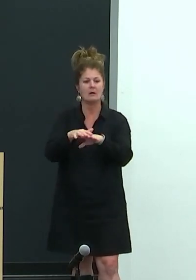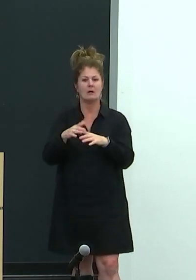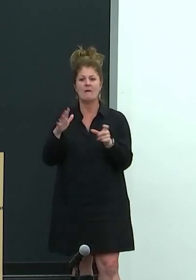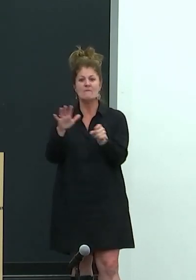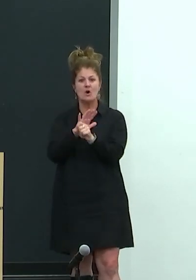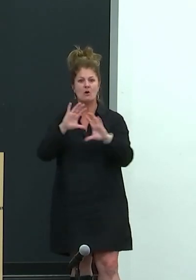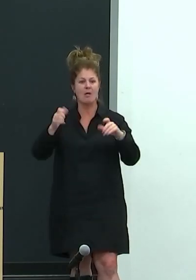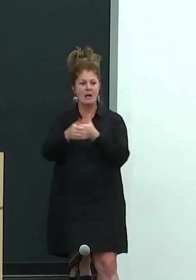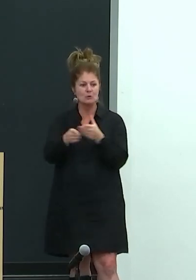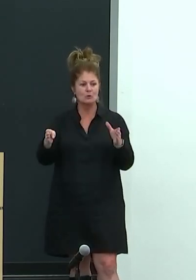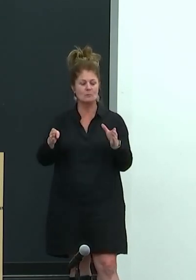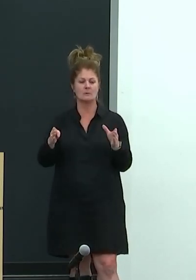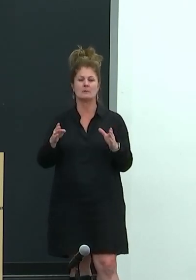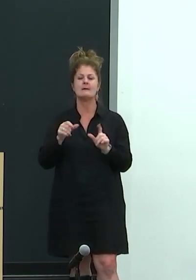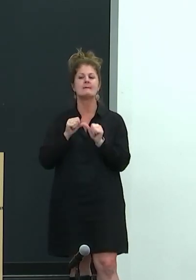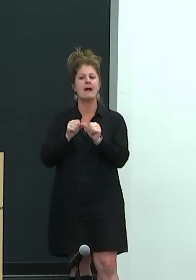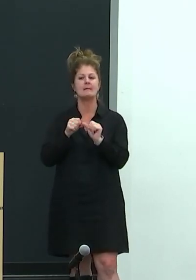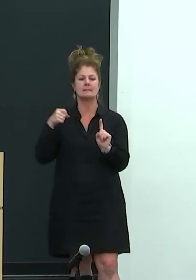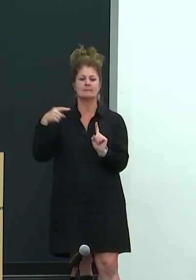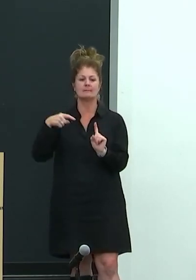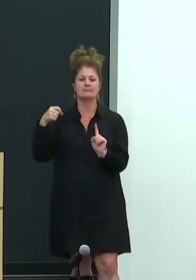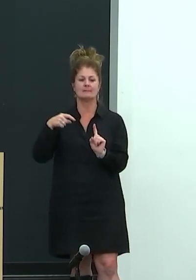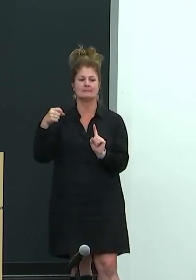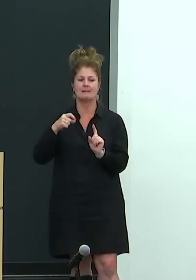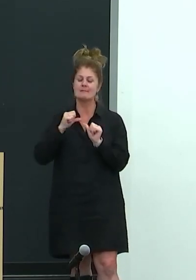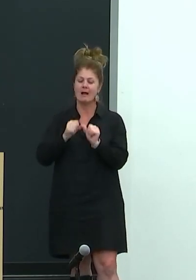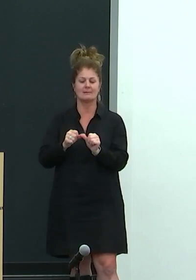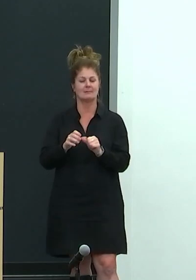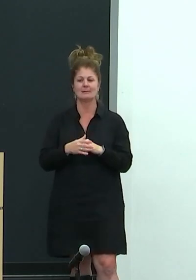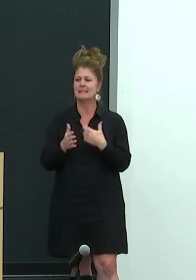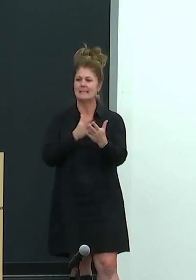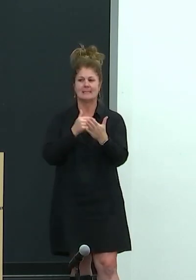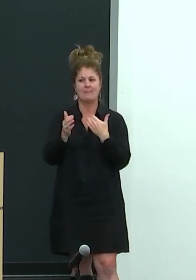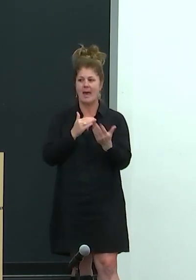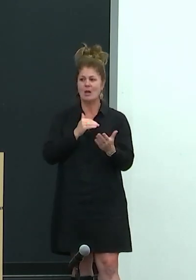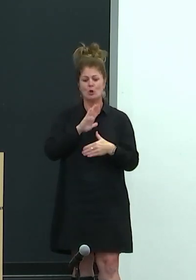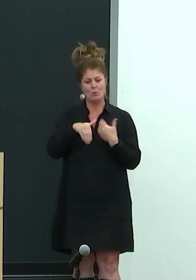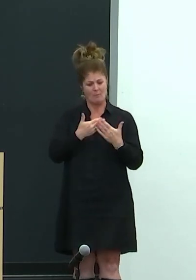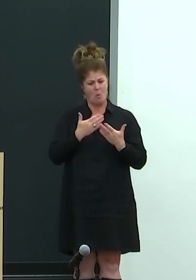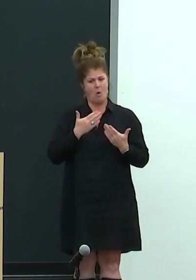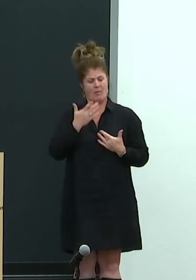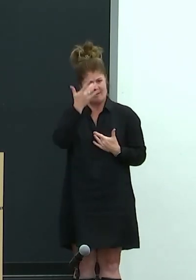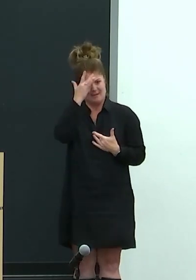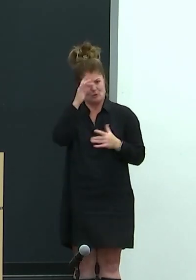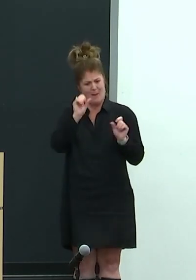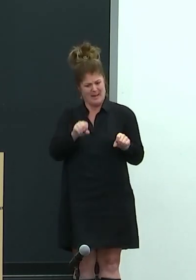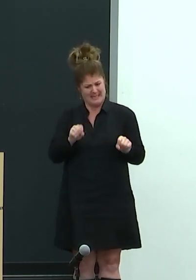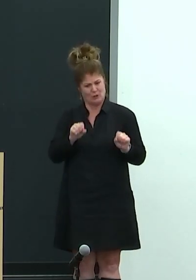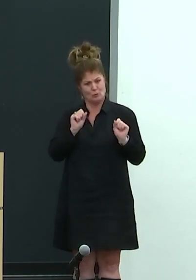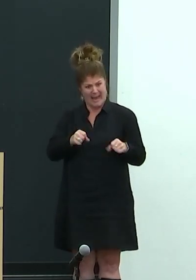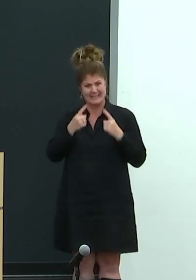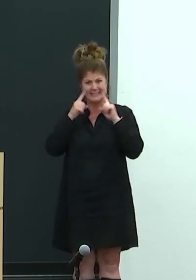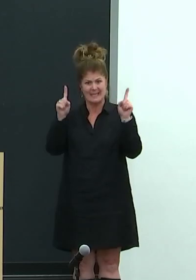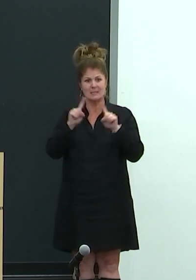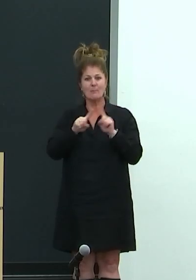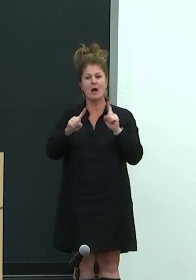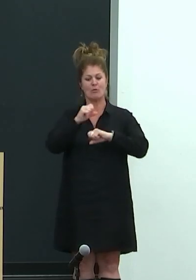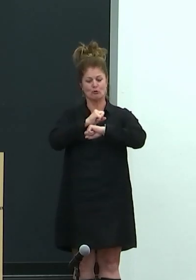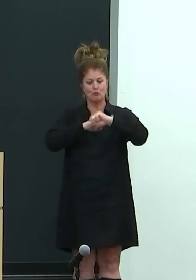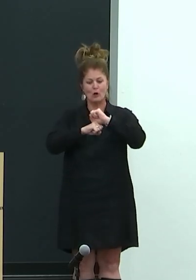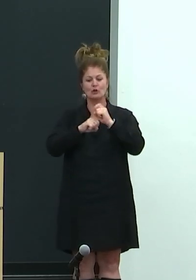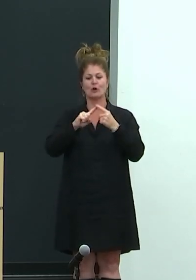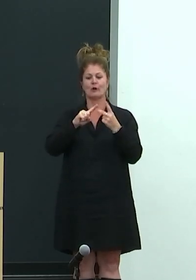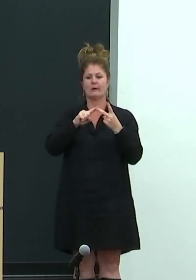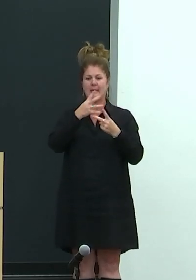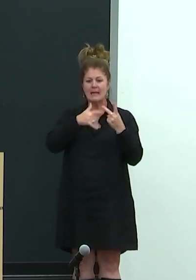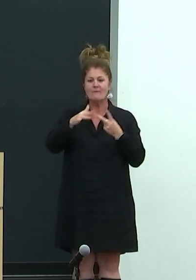stimulation. Despite having all the intellectual capabilities required to be successful, the structure and environment of college